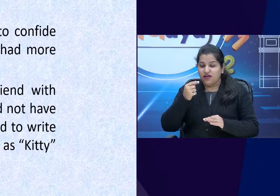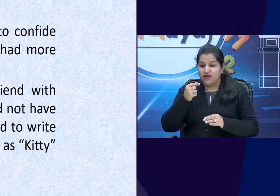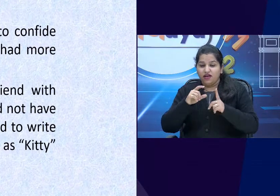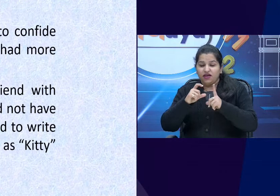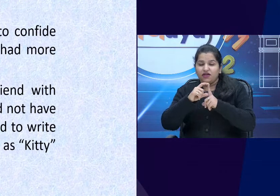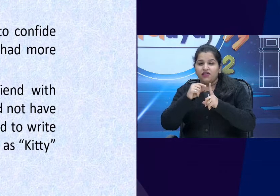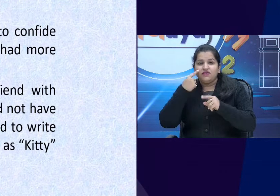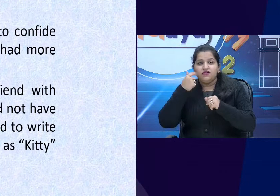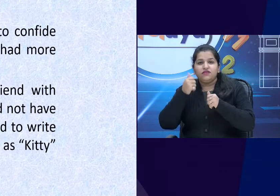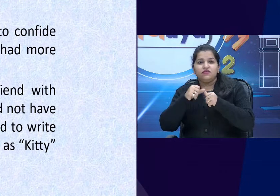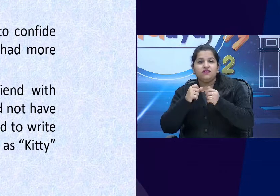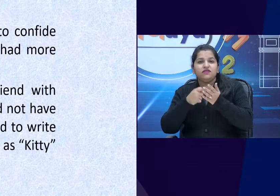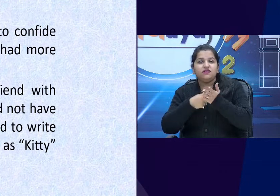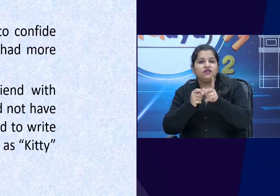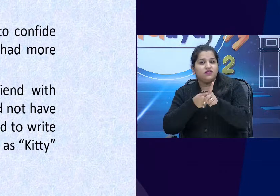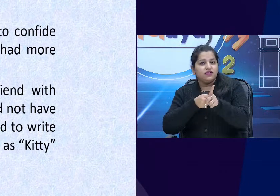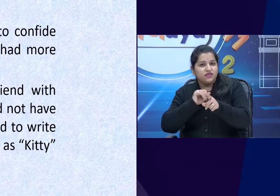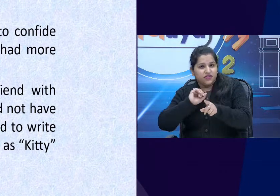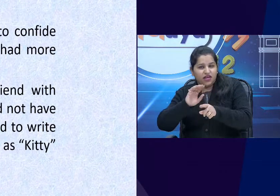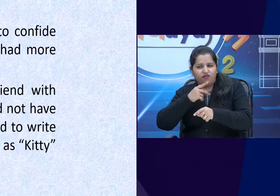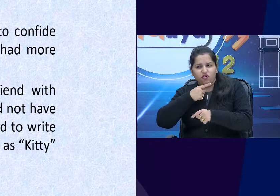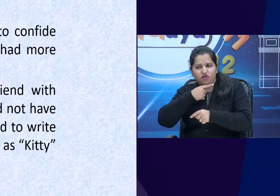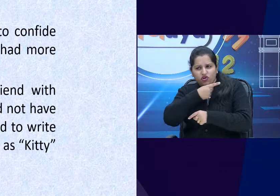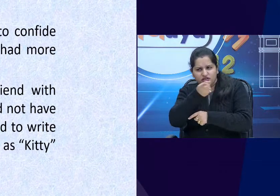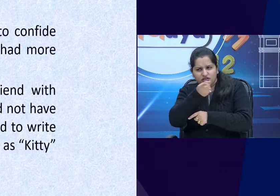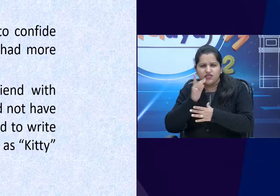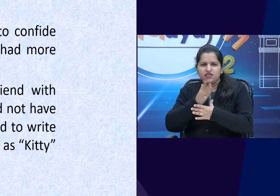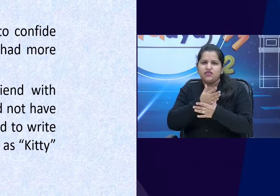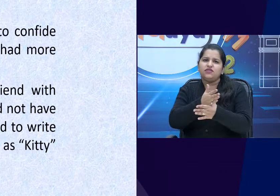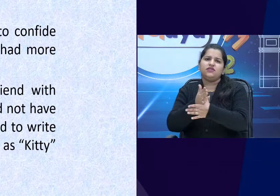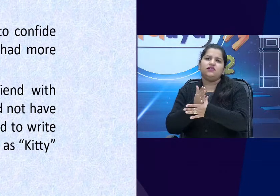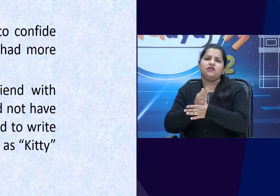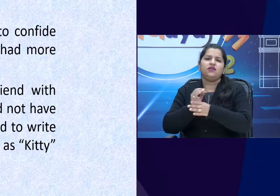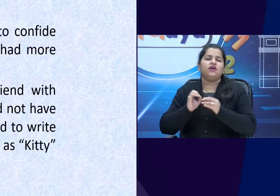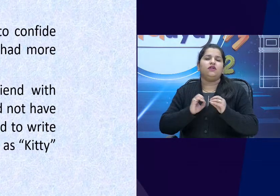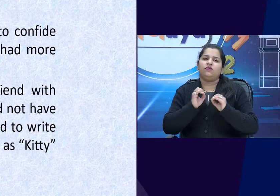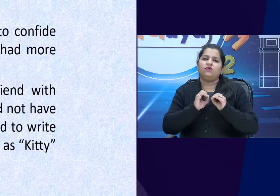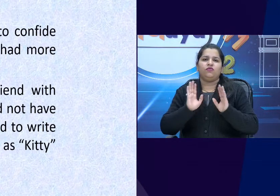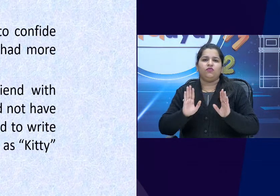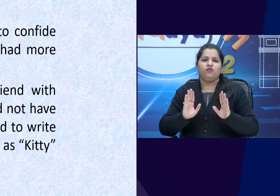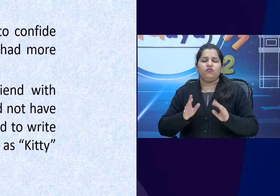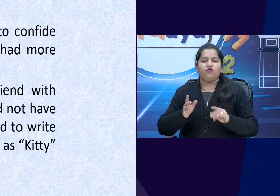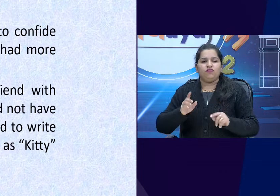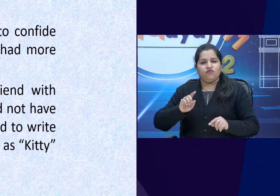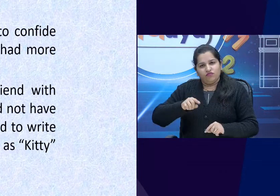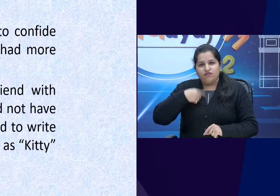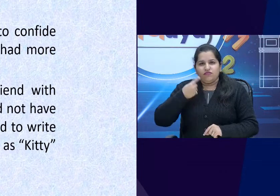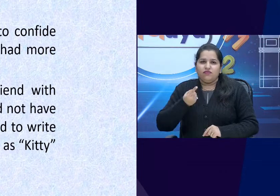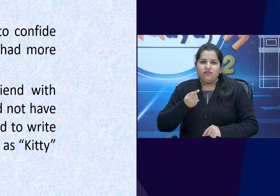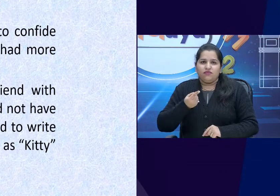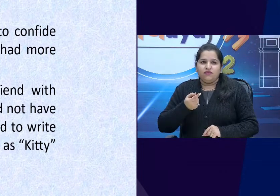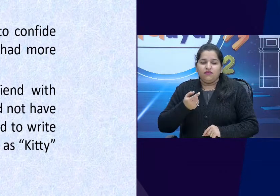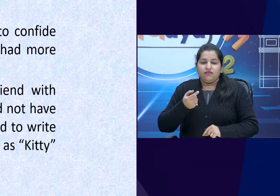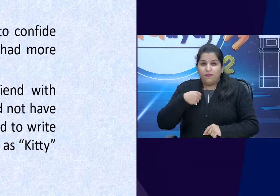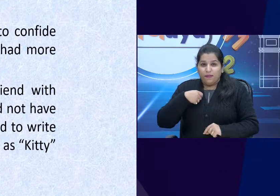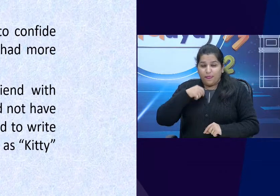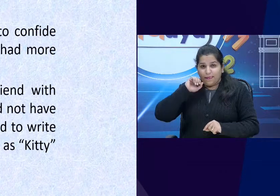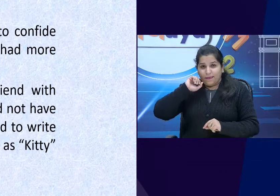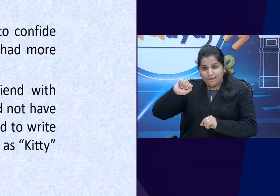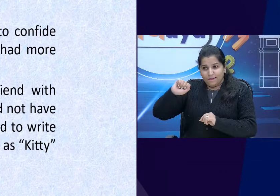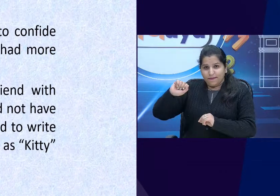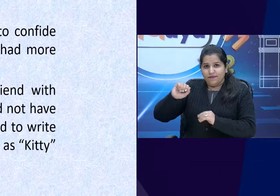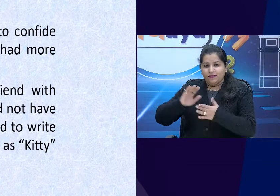stop now. Suppose you want to say what happened in your, see, I had an habit That was developed by my mummy